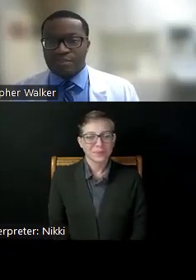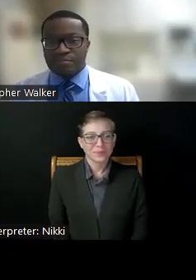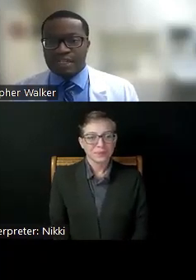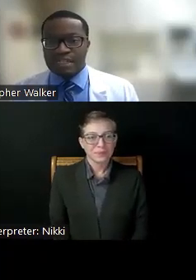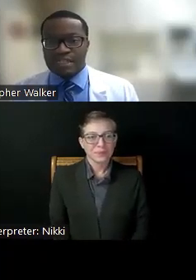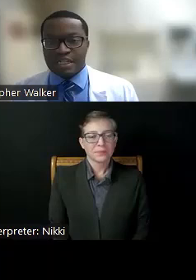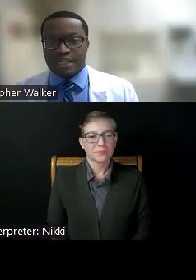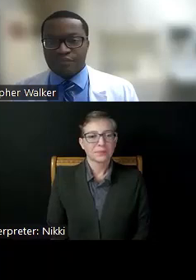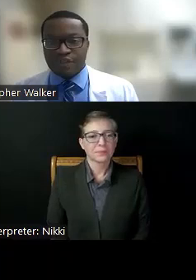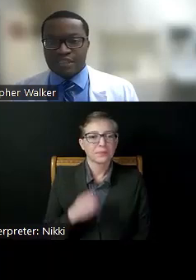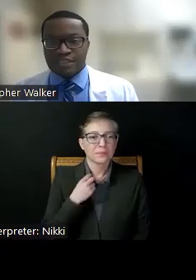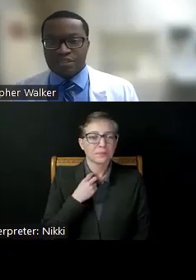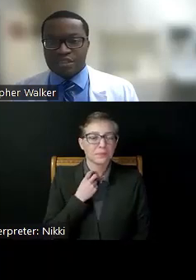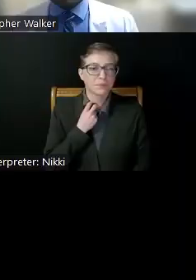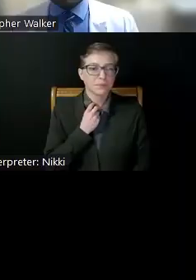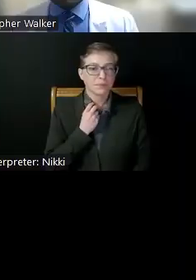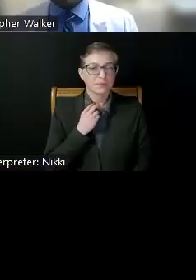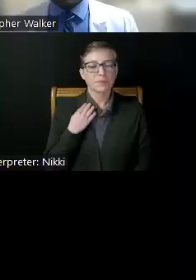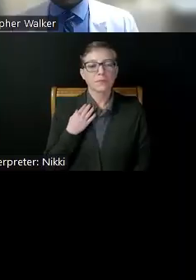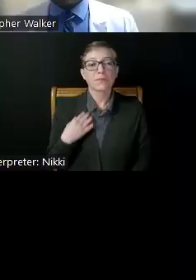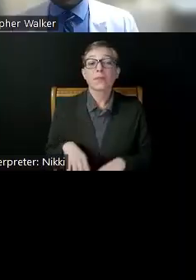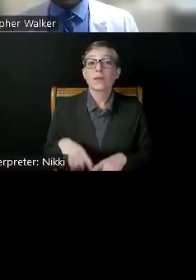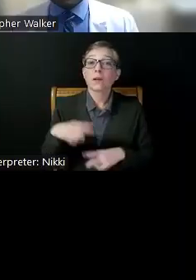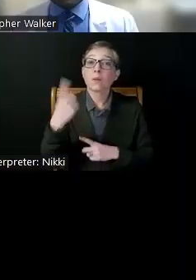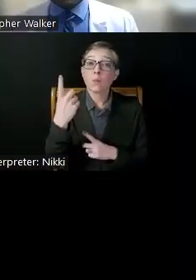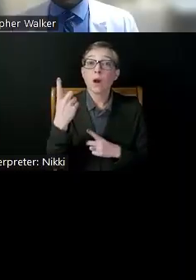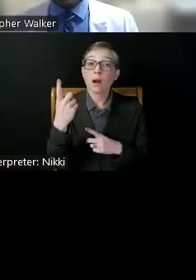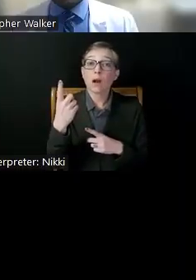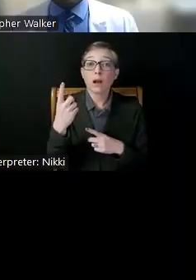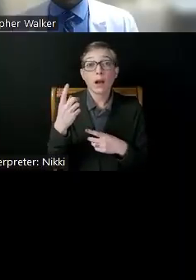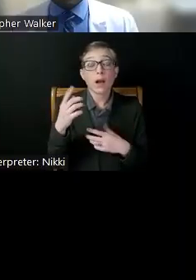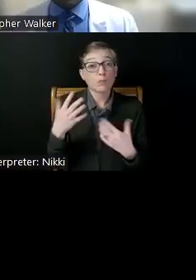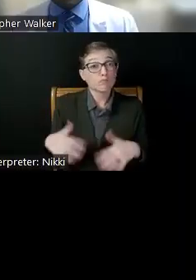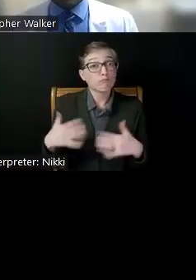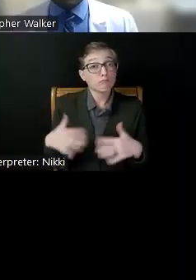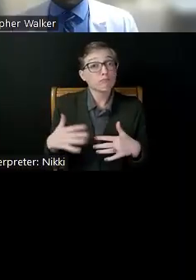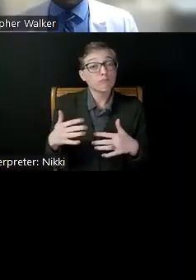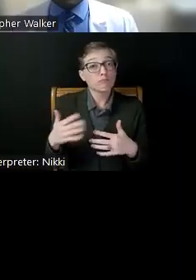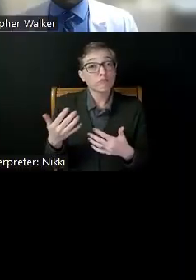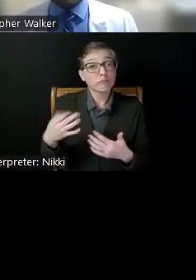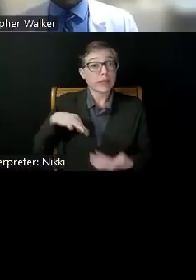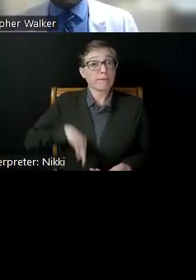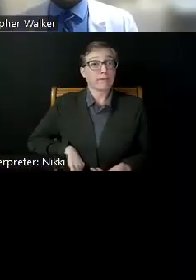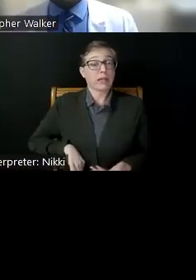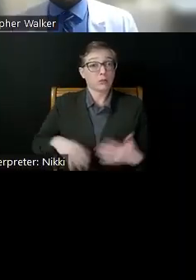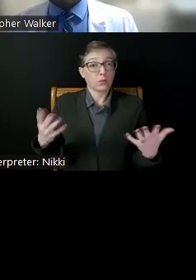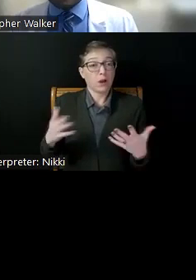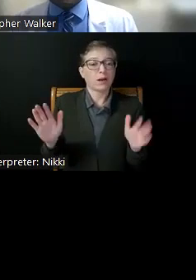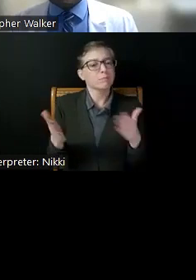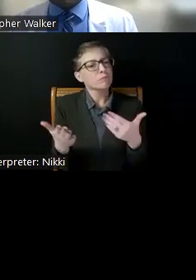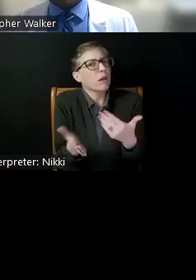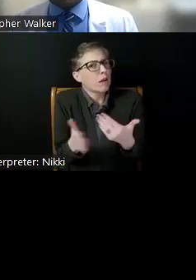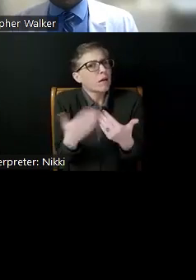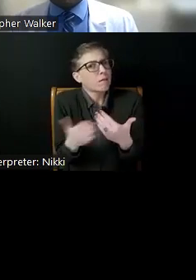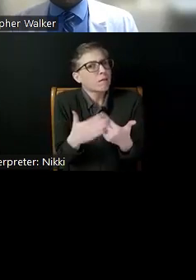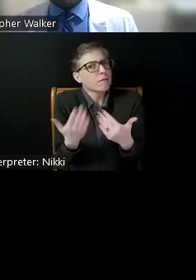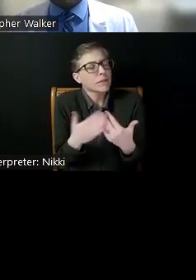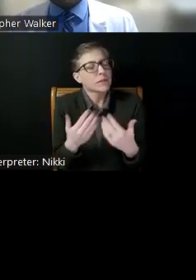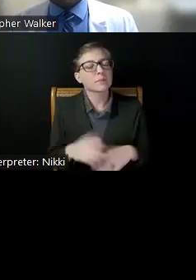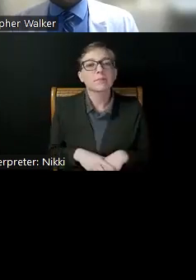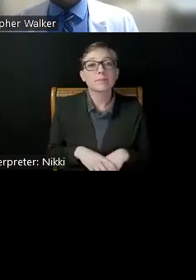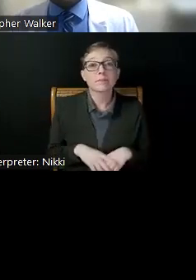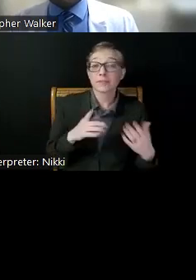One of the biggest advantages of this test is its convenience. After you provide the stool